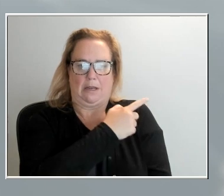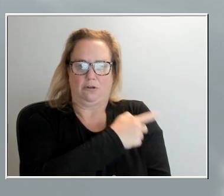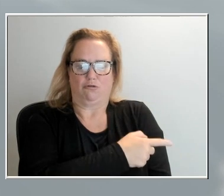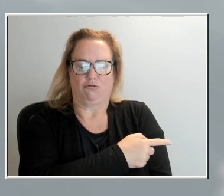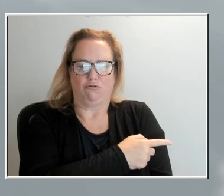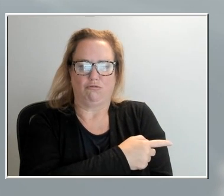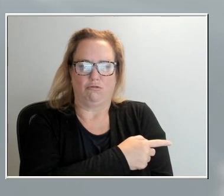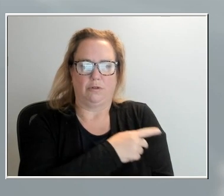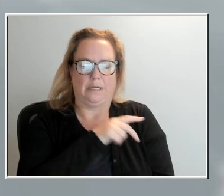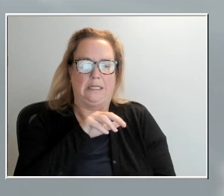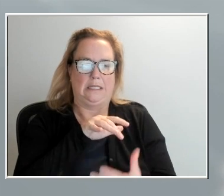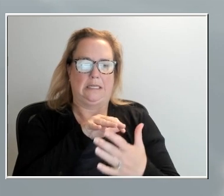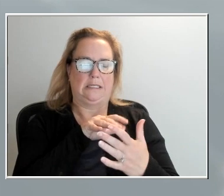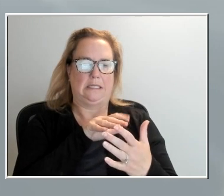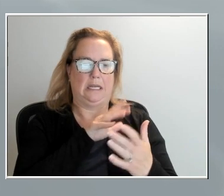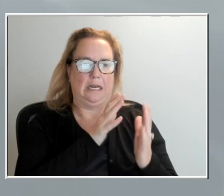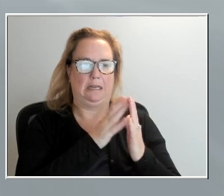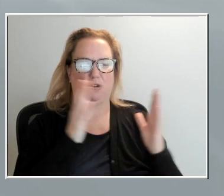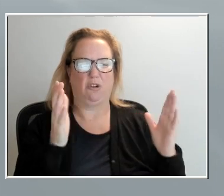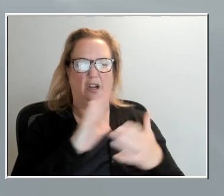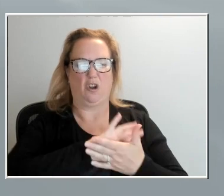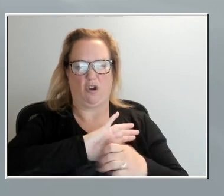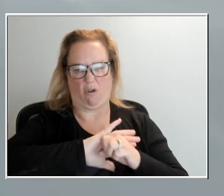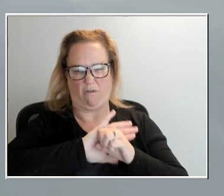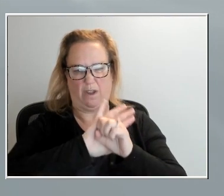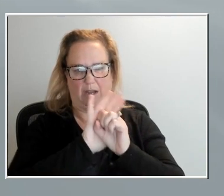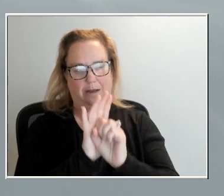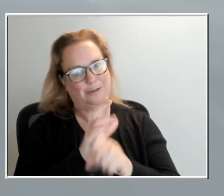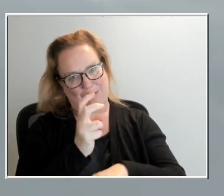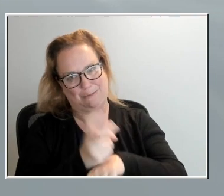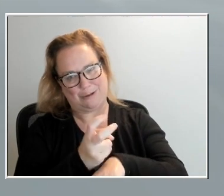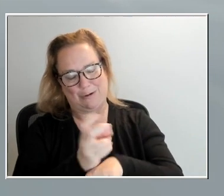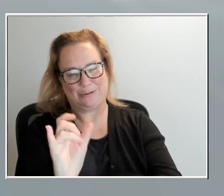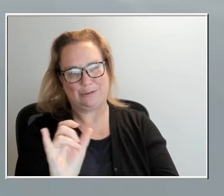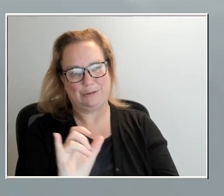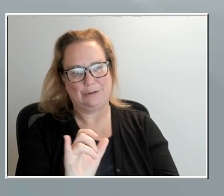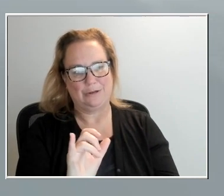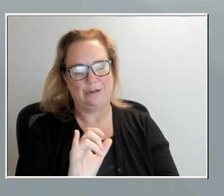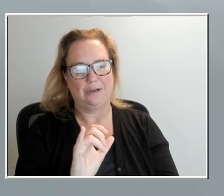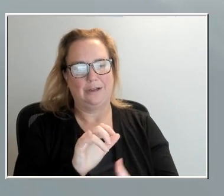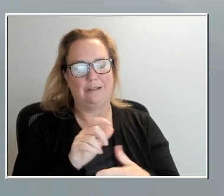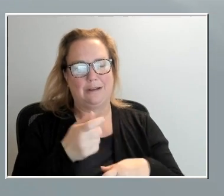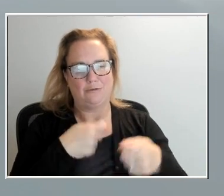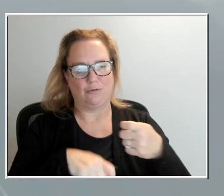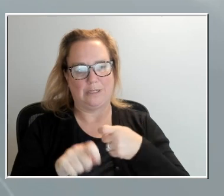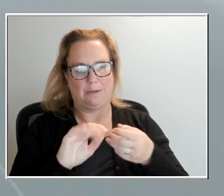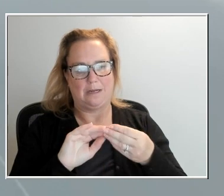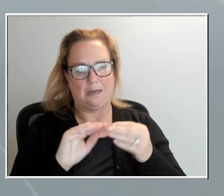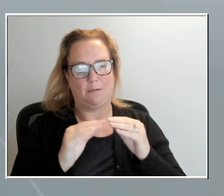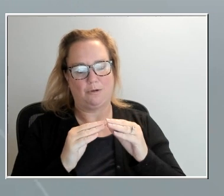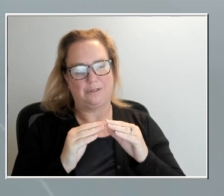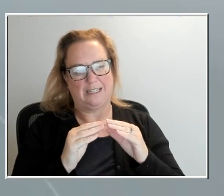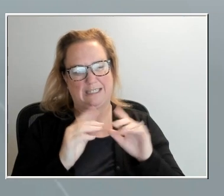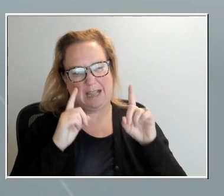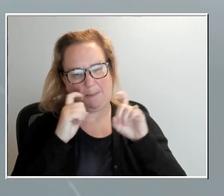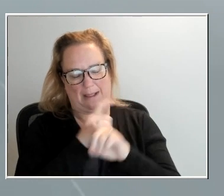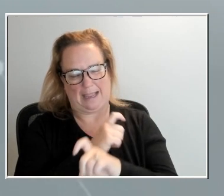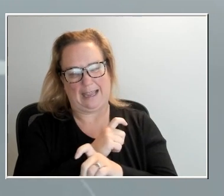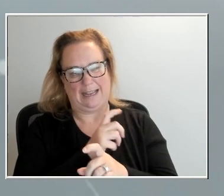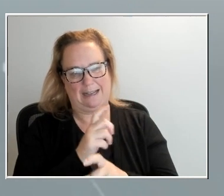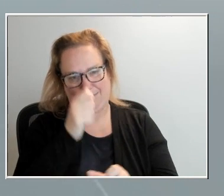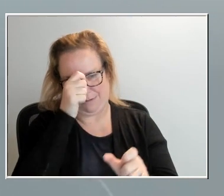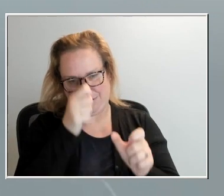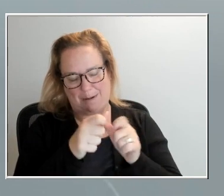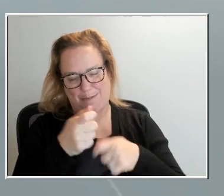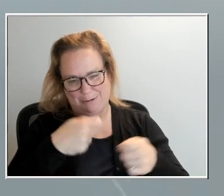study spanned the COVID times too, so it was hard. Transplant numbers, it was tricky to do transplants back then, if you remember. And then